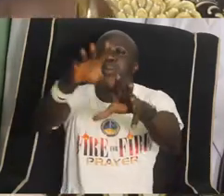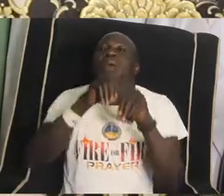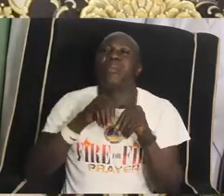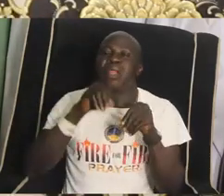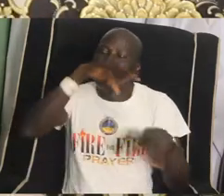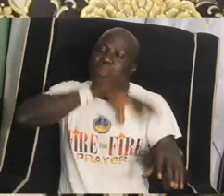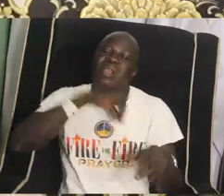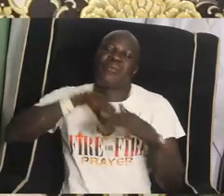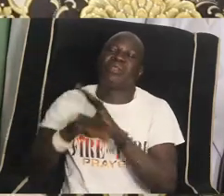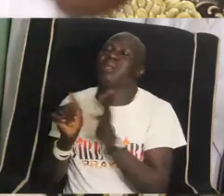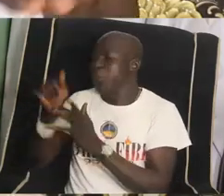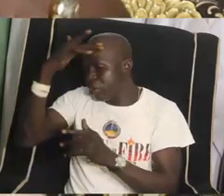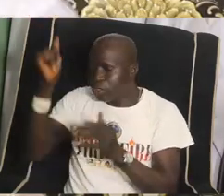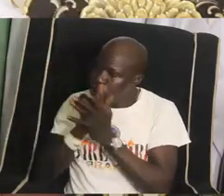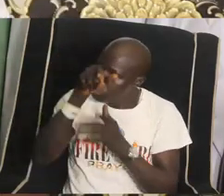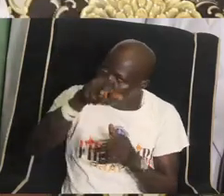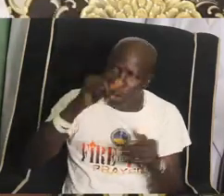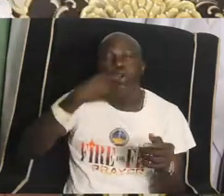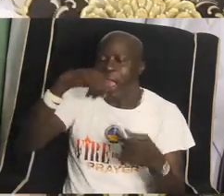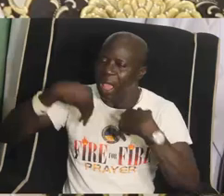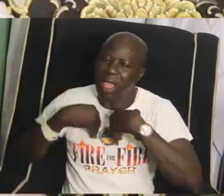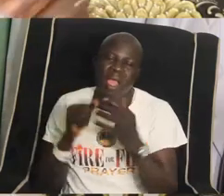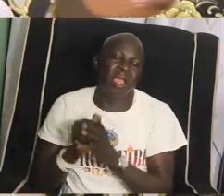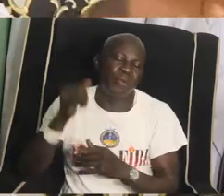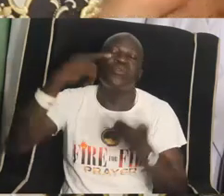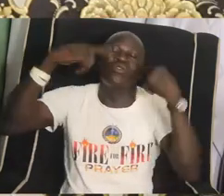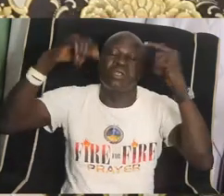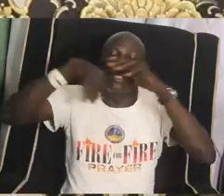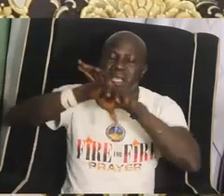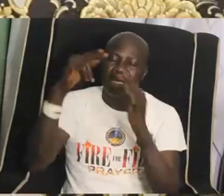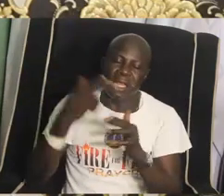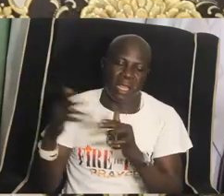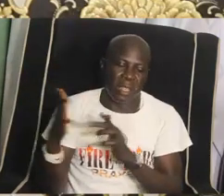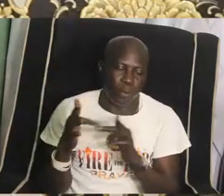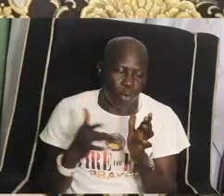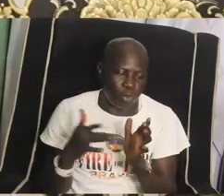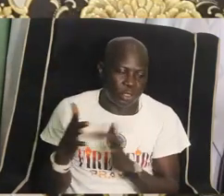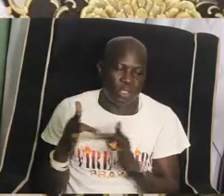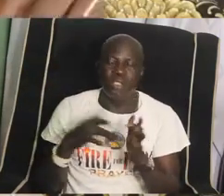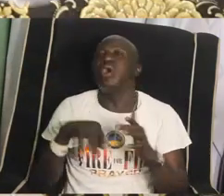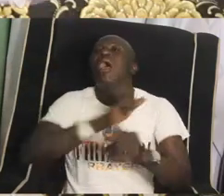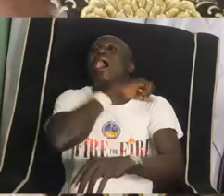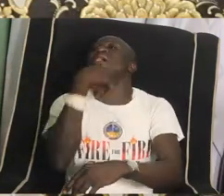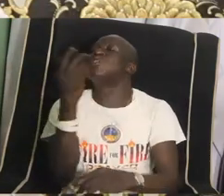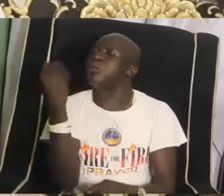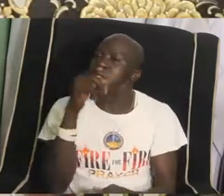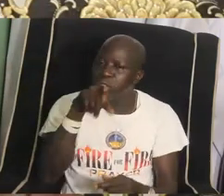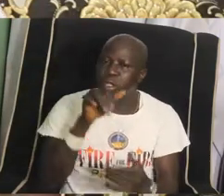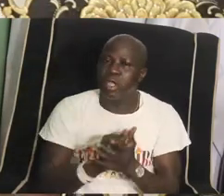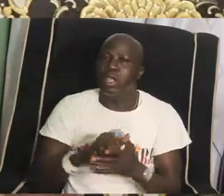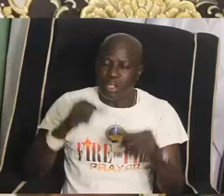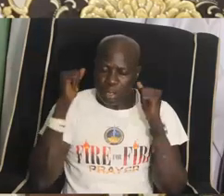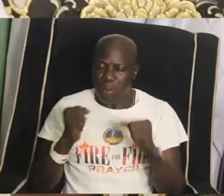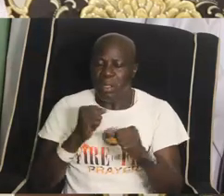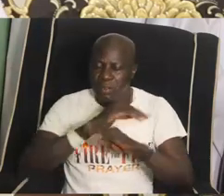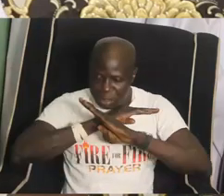to benefit from the congregation, because you too will acquire this in the name of Jesus. In the name of Jesus, I